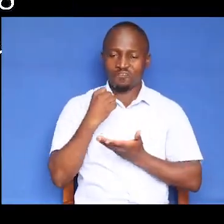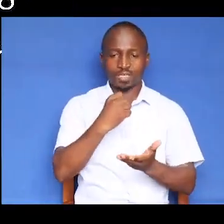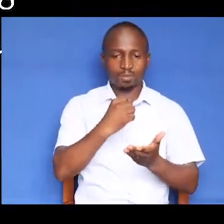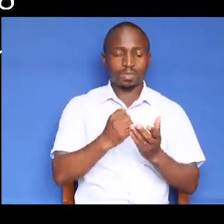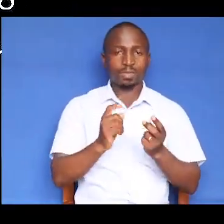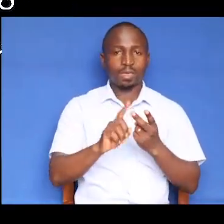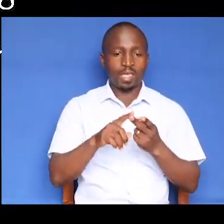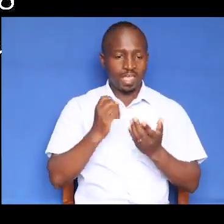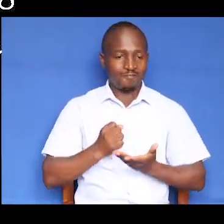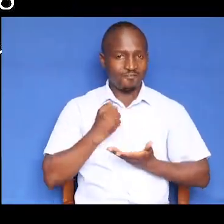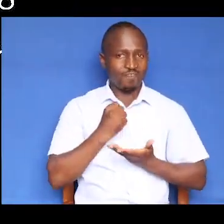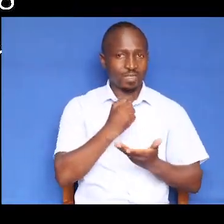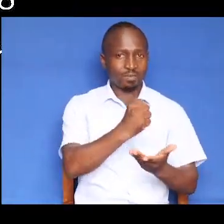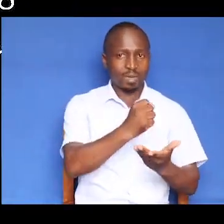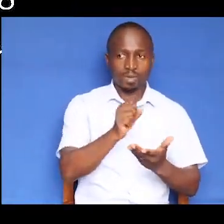investment